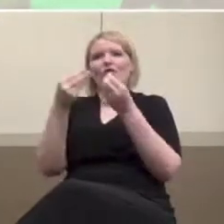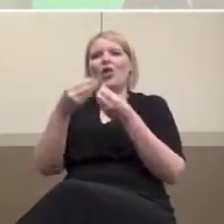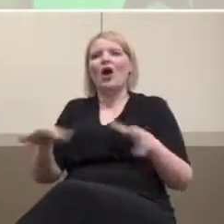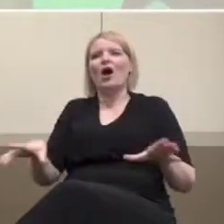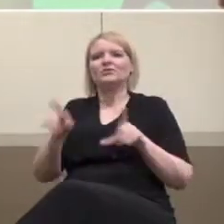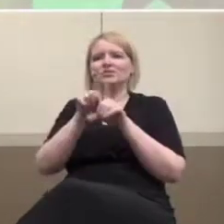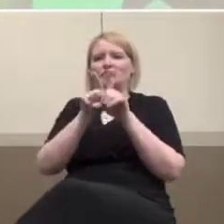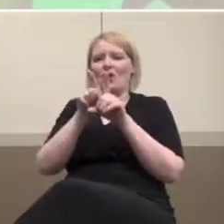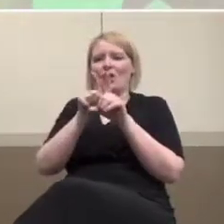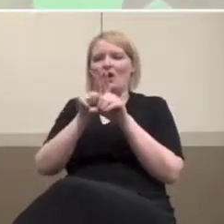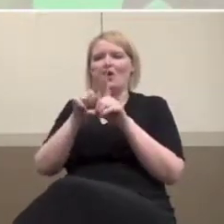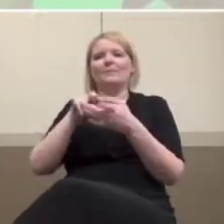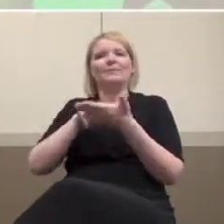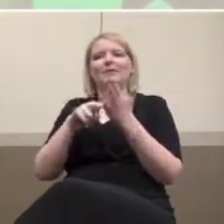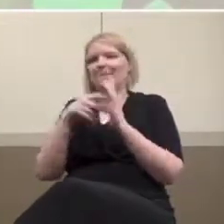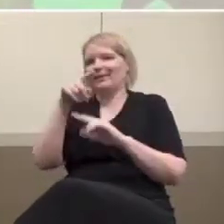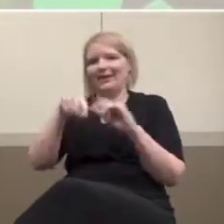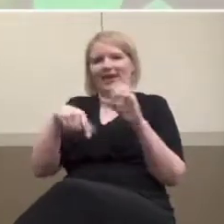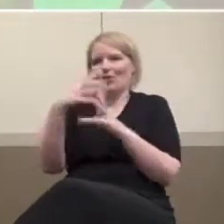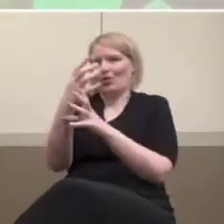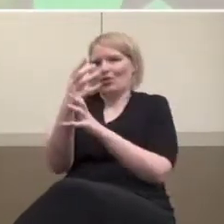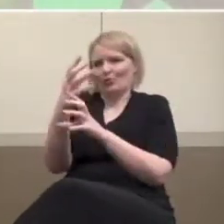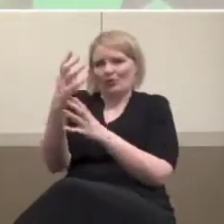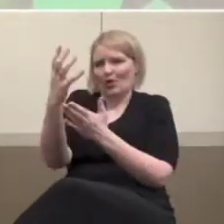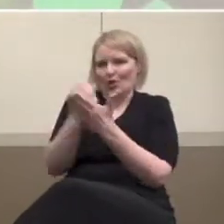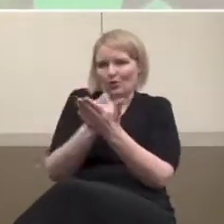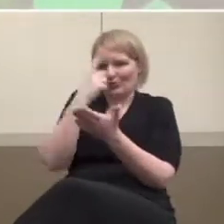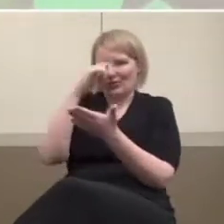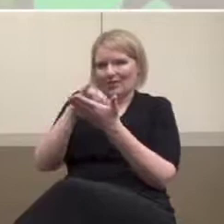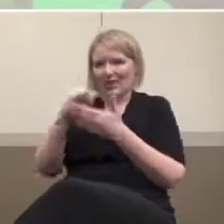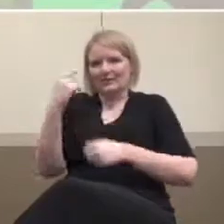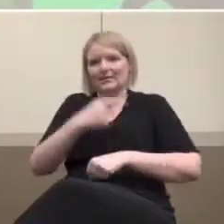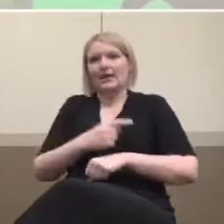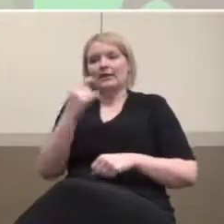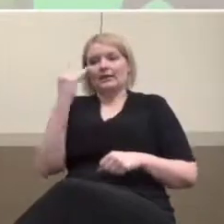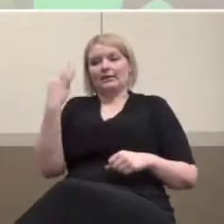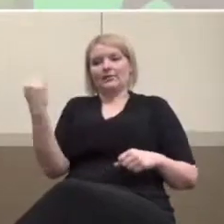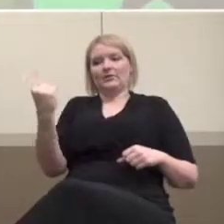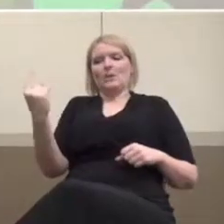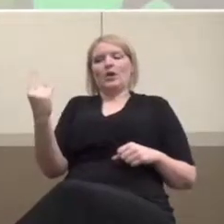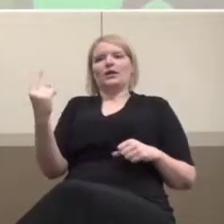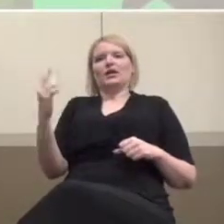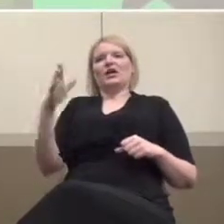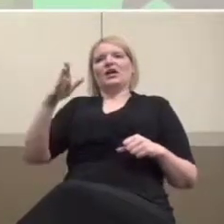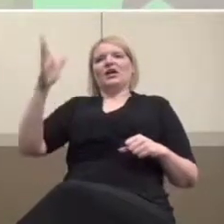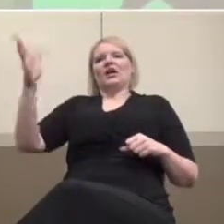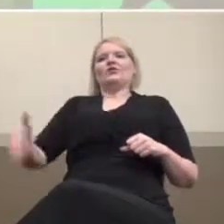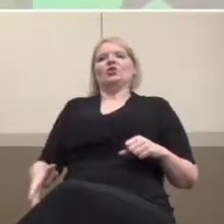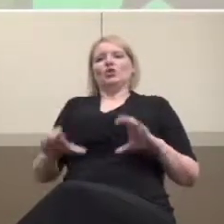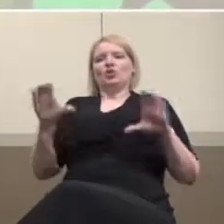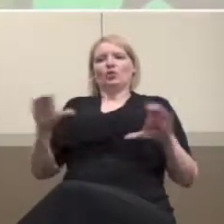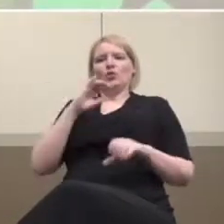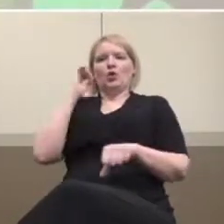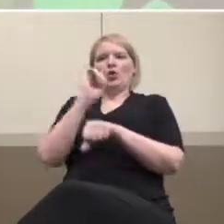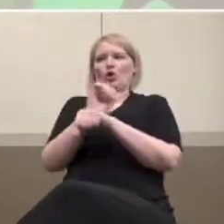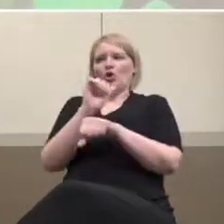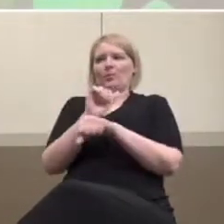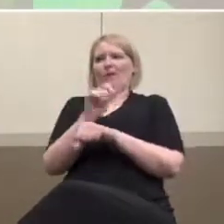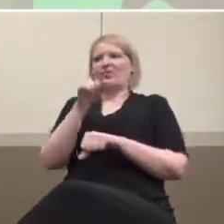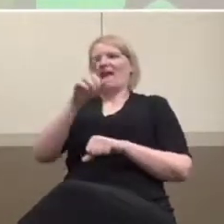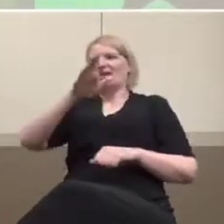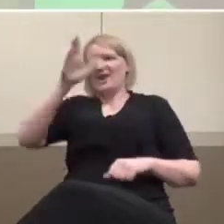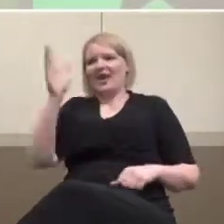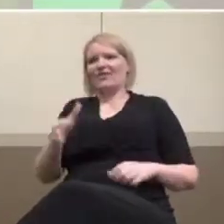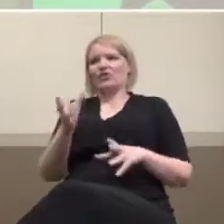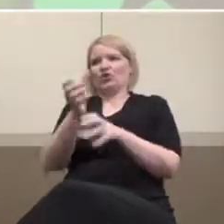not earn that Panther Paw for that day. Again, if you have someone who chronically does not do their homework, and so this class never gets a star, you might want to